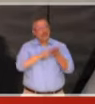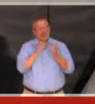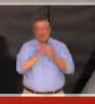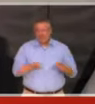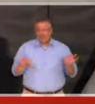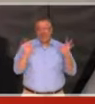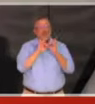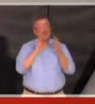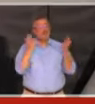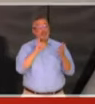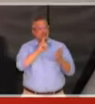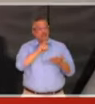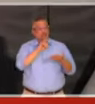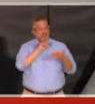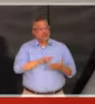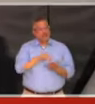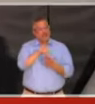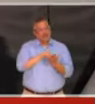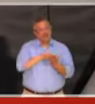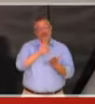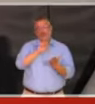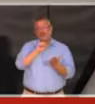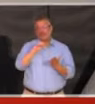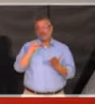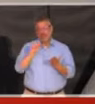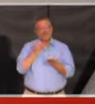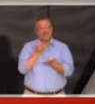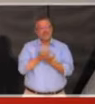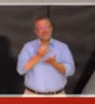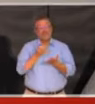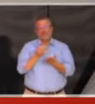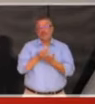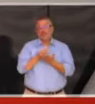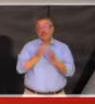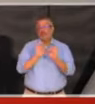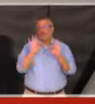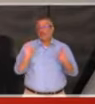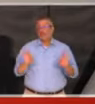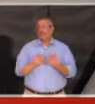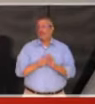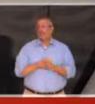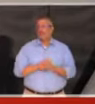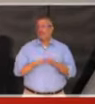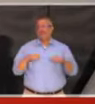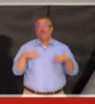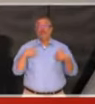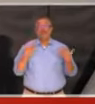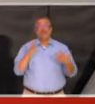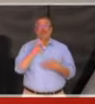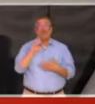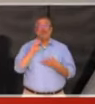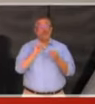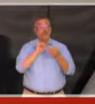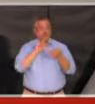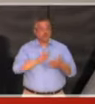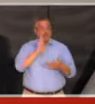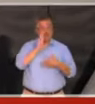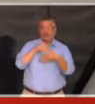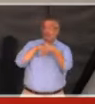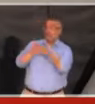important it is to make sure our students fill out those financial aid forms. Well, if 63% more students are going to go